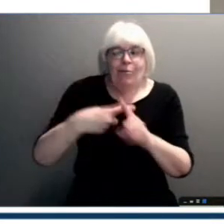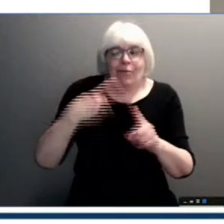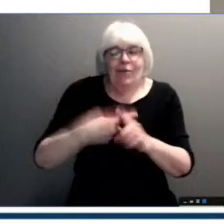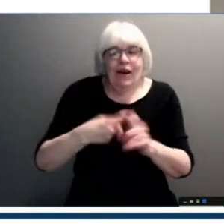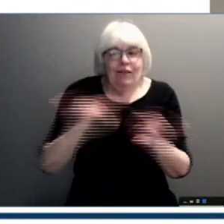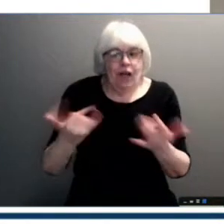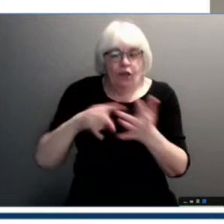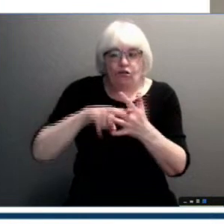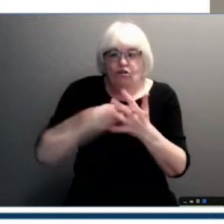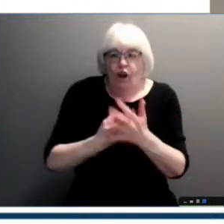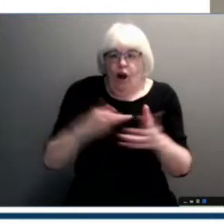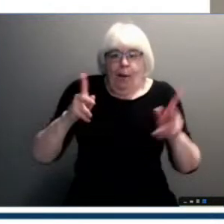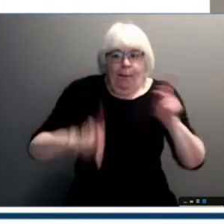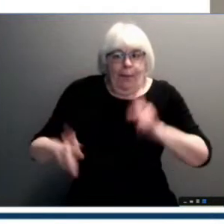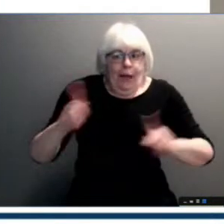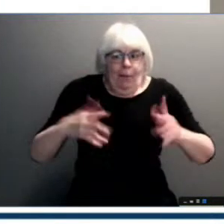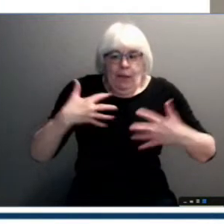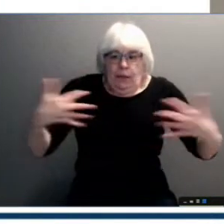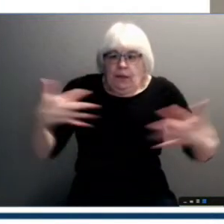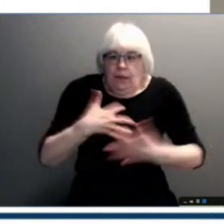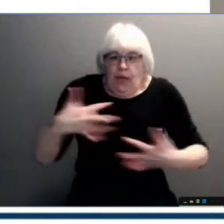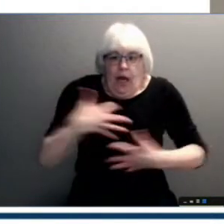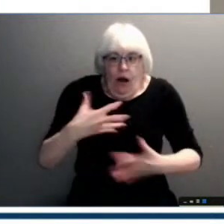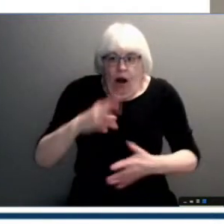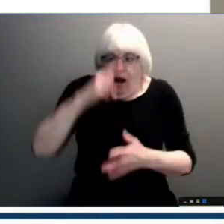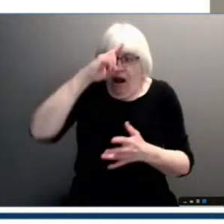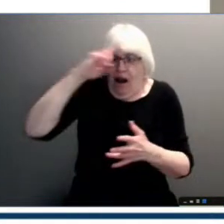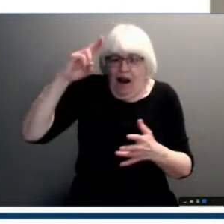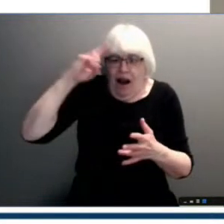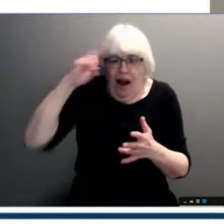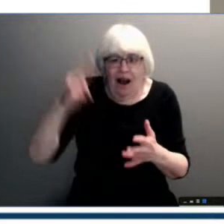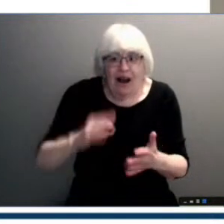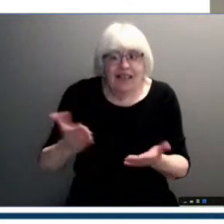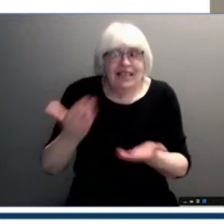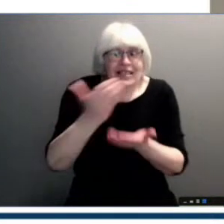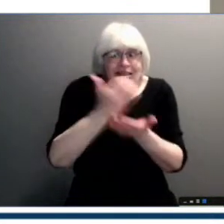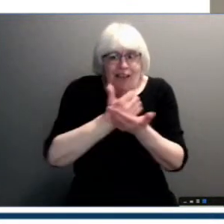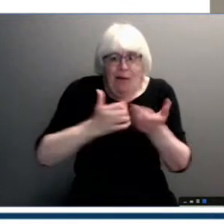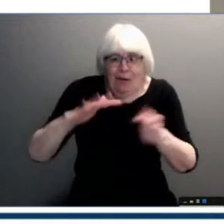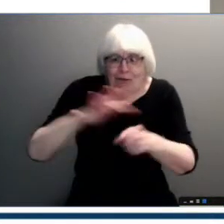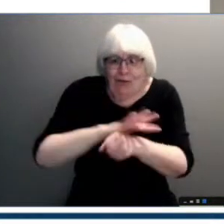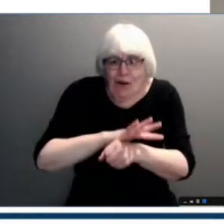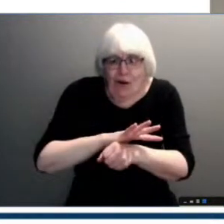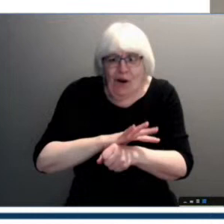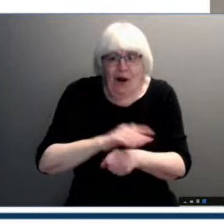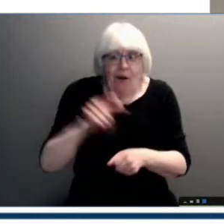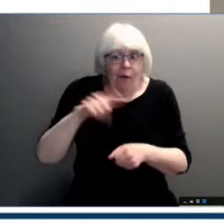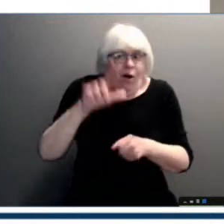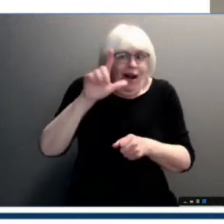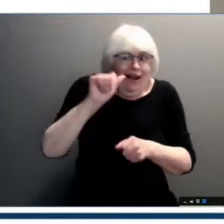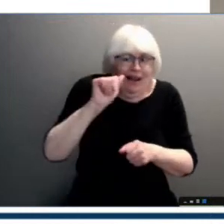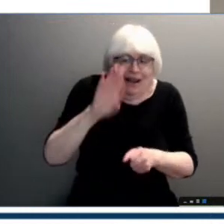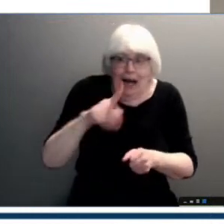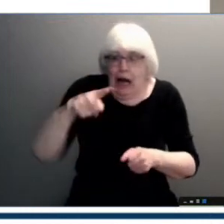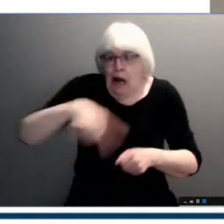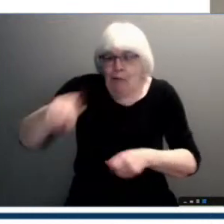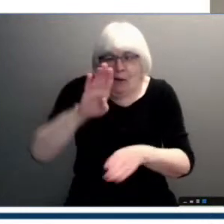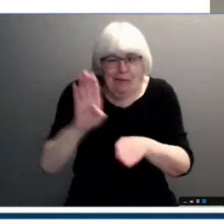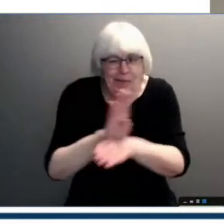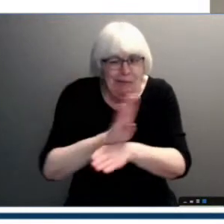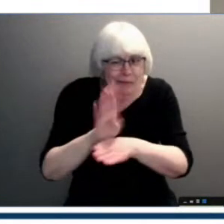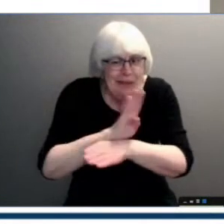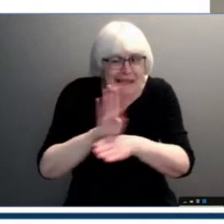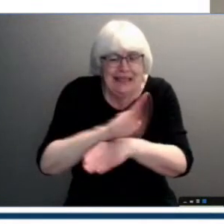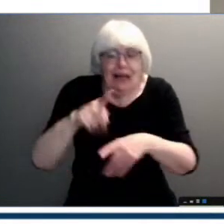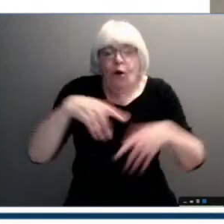reached capacity several days ago, and now our testing program and the lab have also reached capacity. The assessment